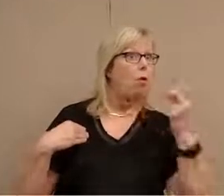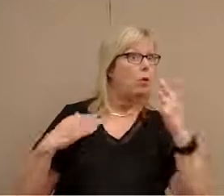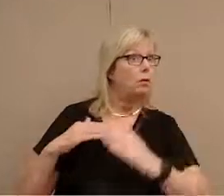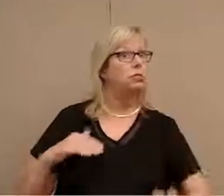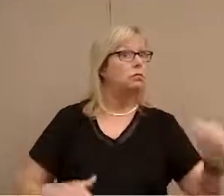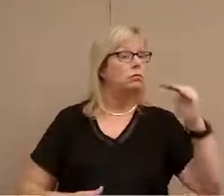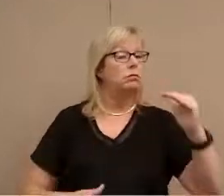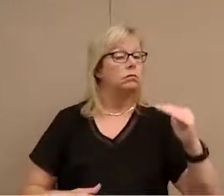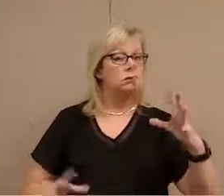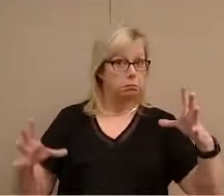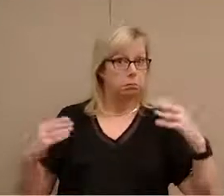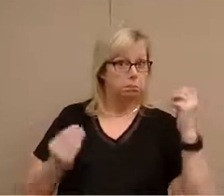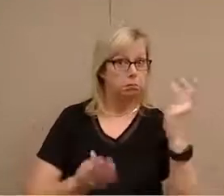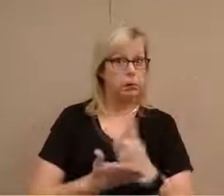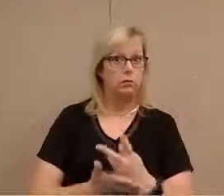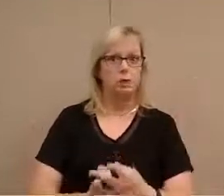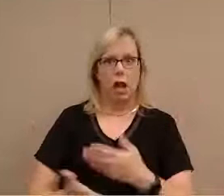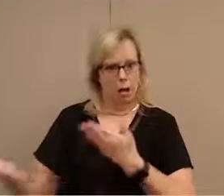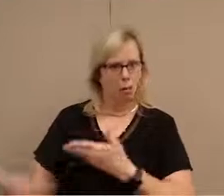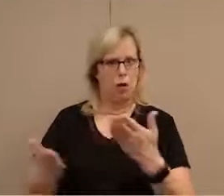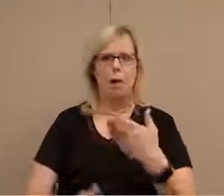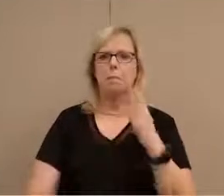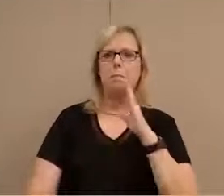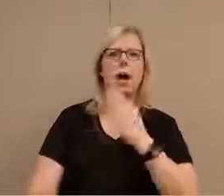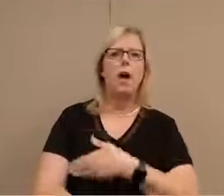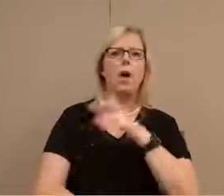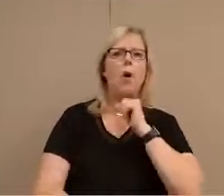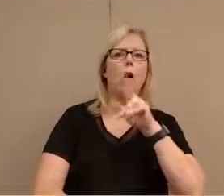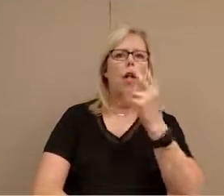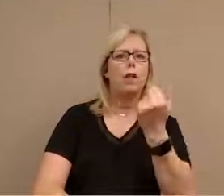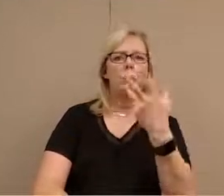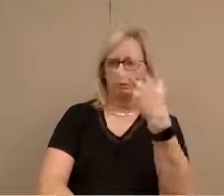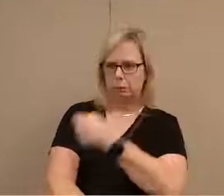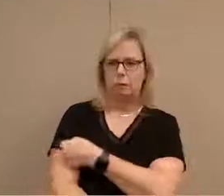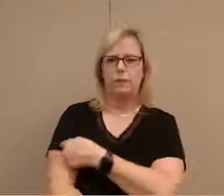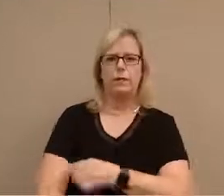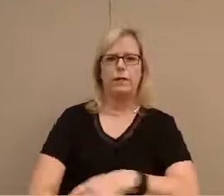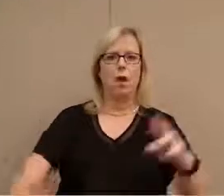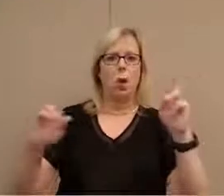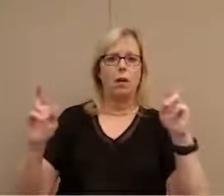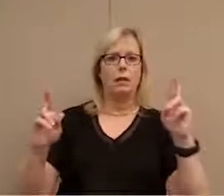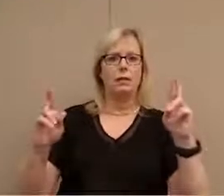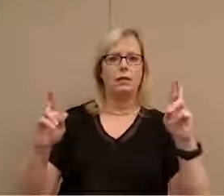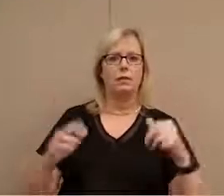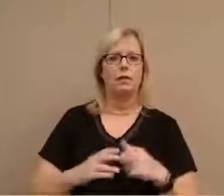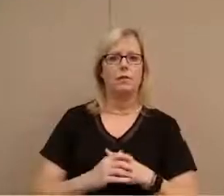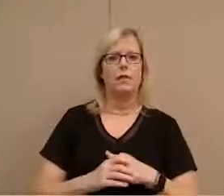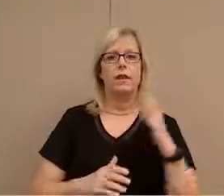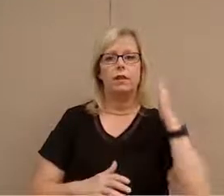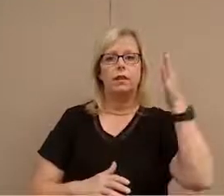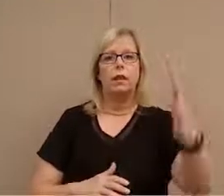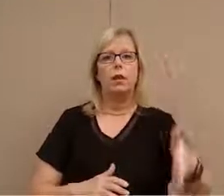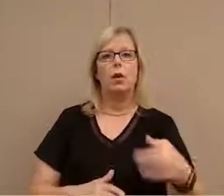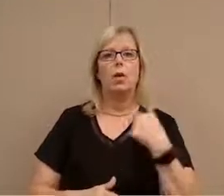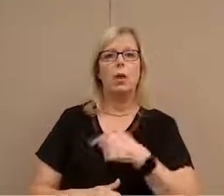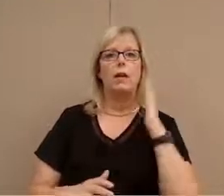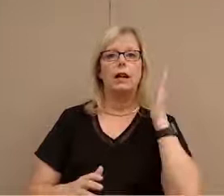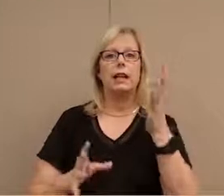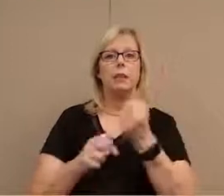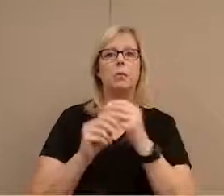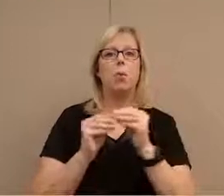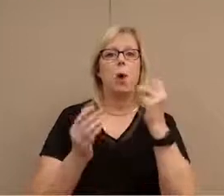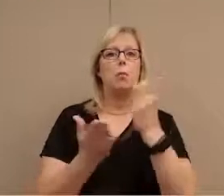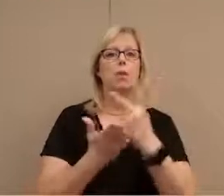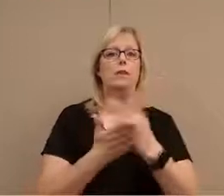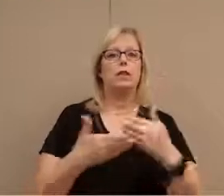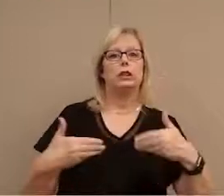Pfizer vaccine was approved for children, I did give it to my 13-year-old, and hopefully down the road we will get more approval for